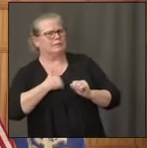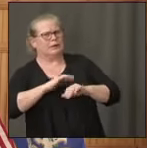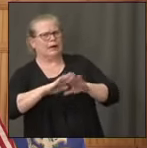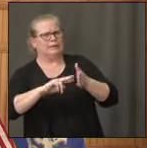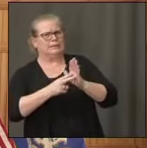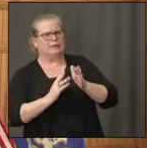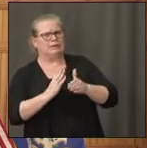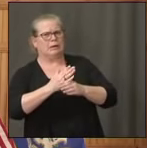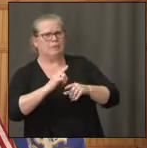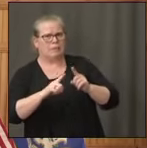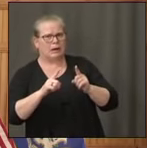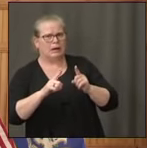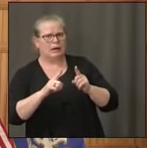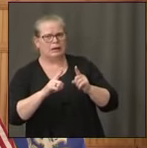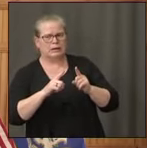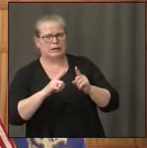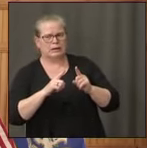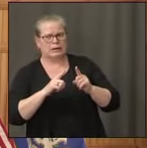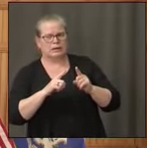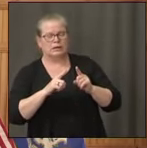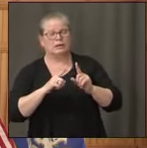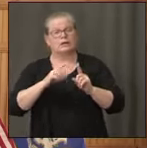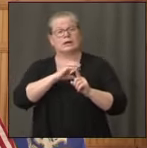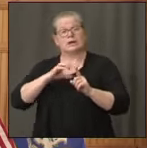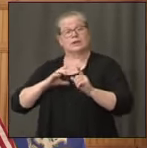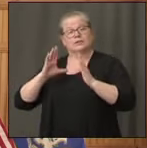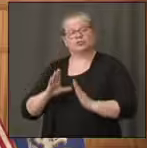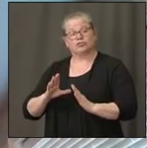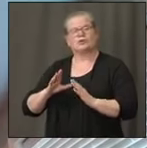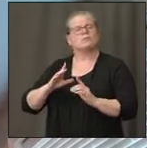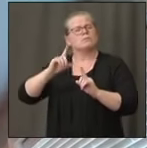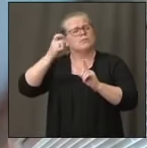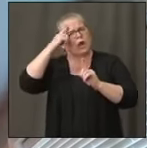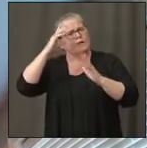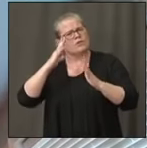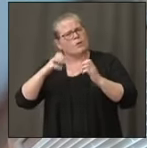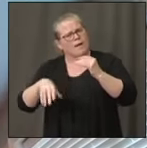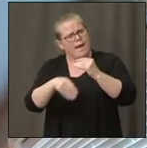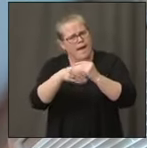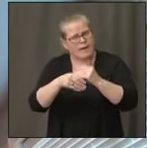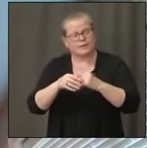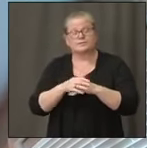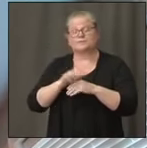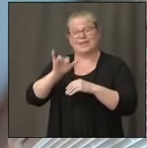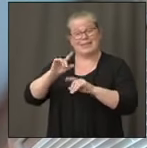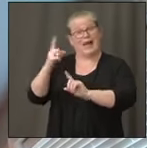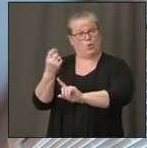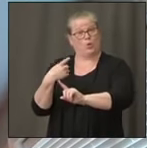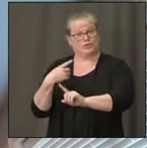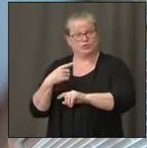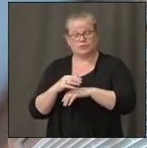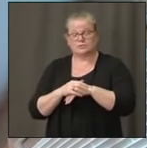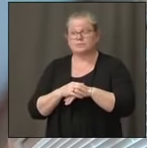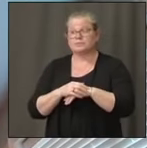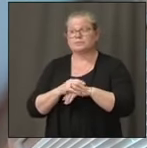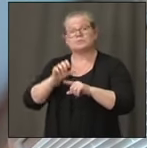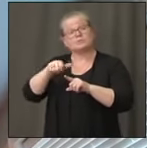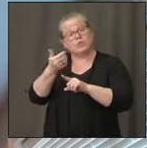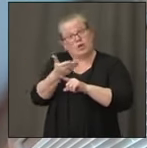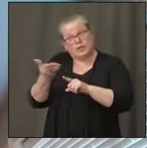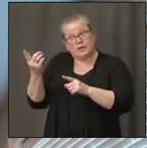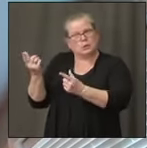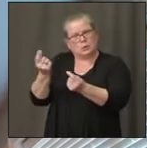Governor, could I add something there? So what I'd like to, to your question about is there, are there other things we can do?